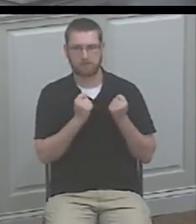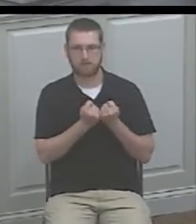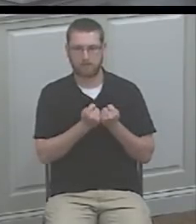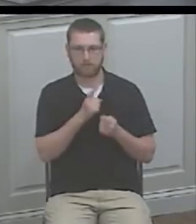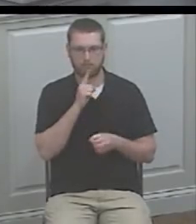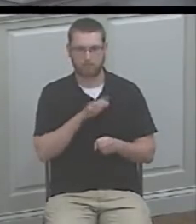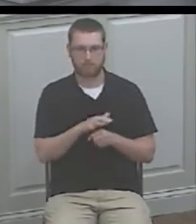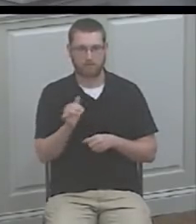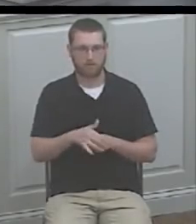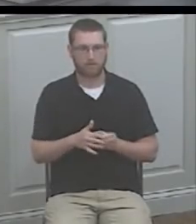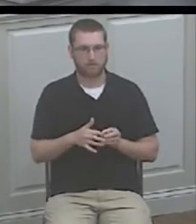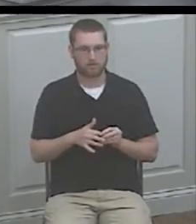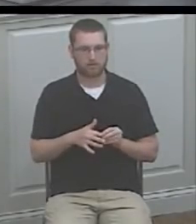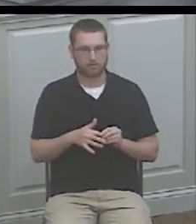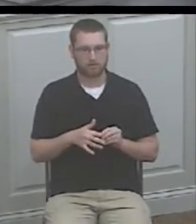So